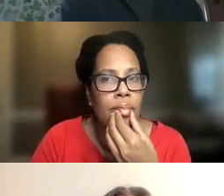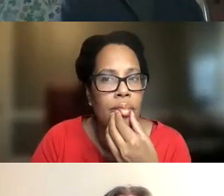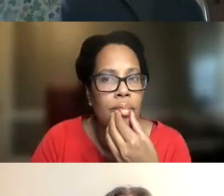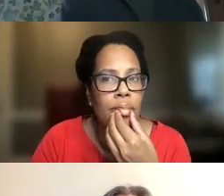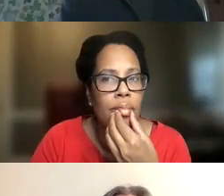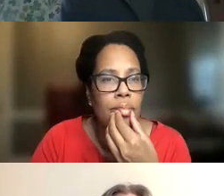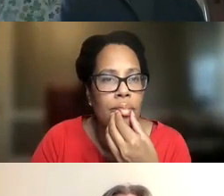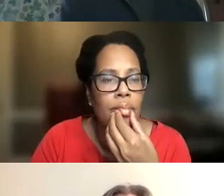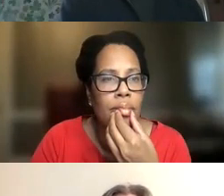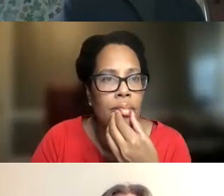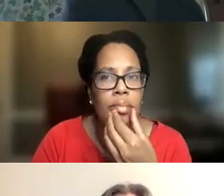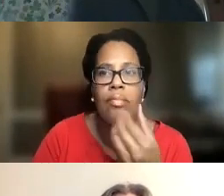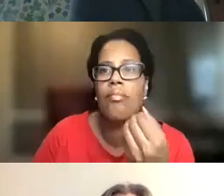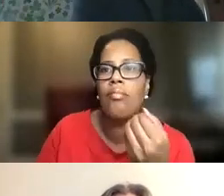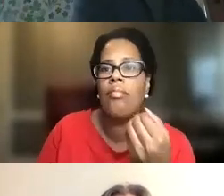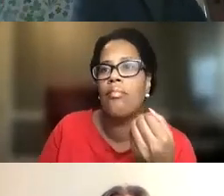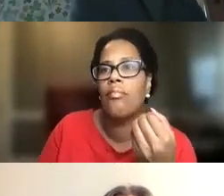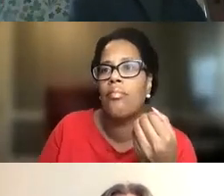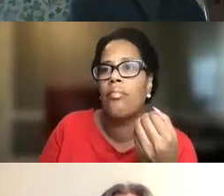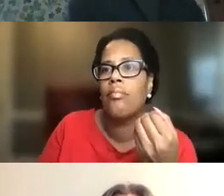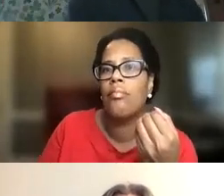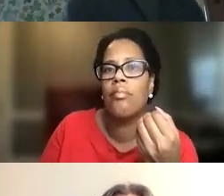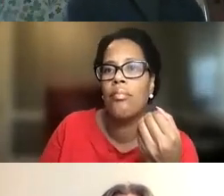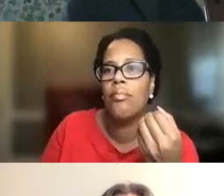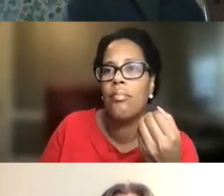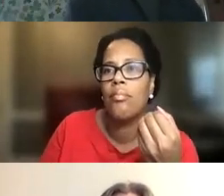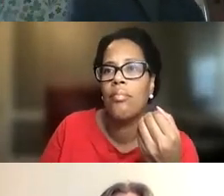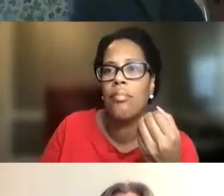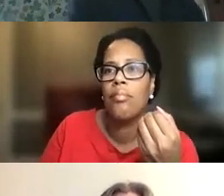have successfully implemented